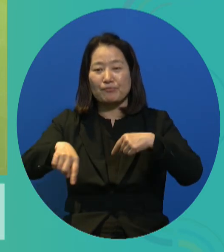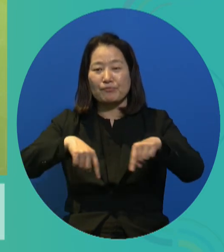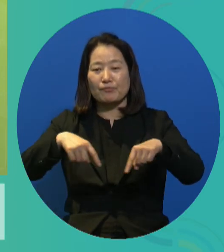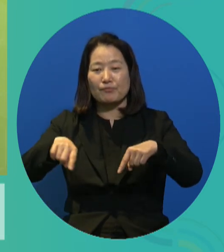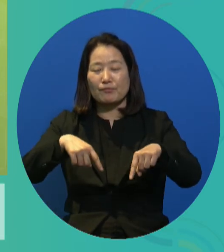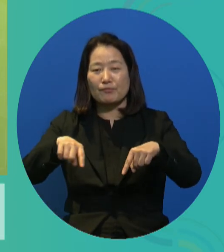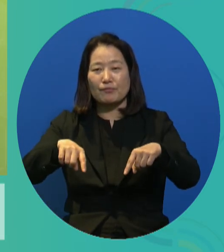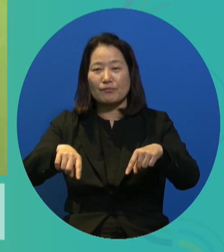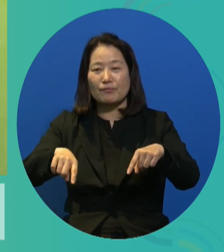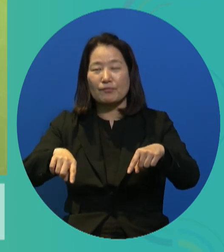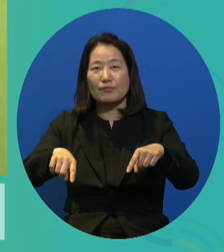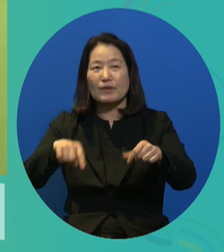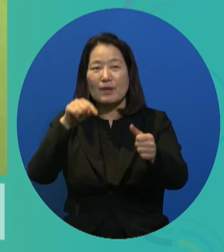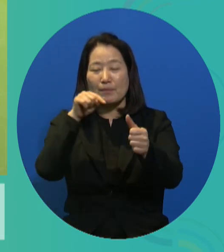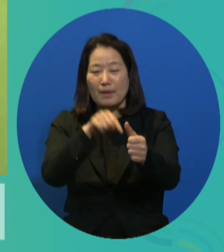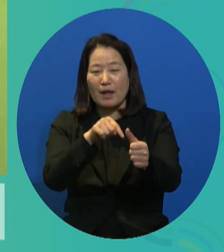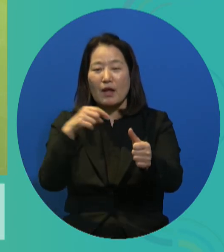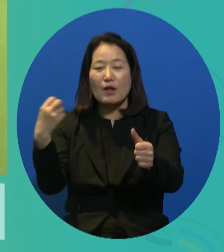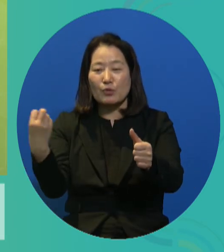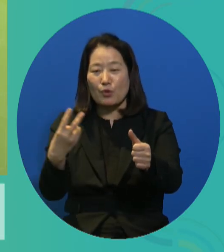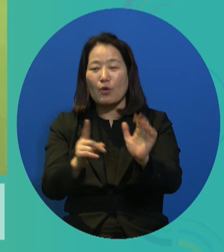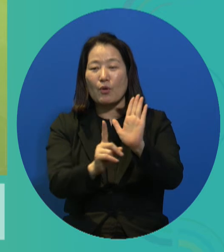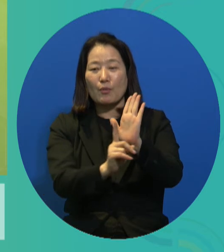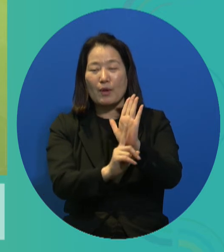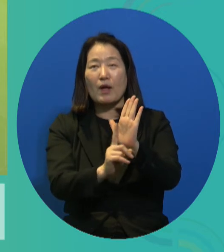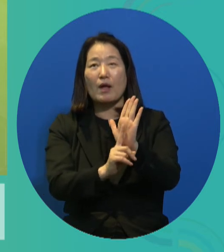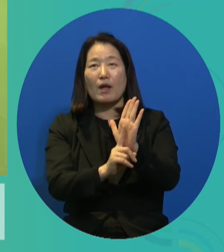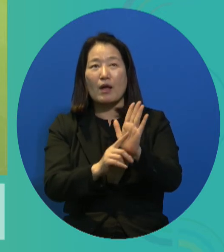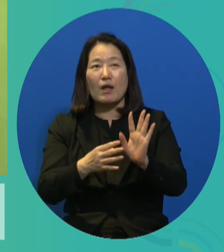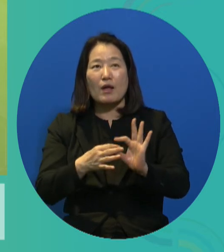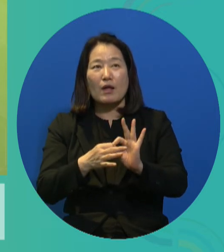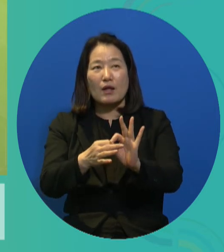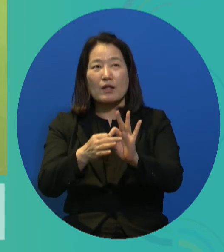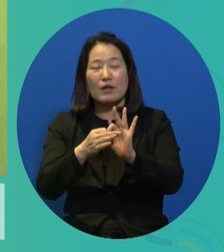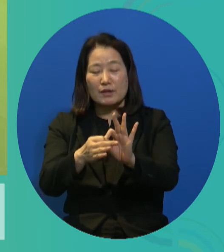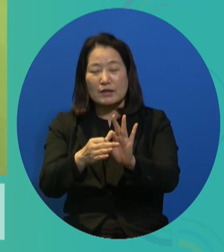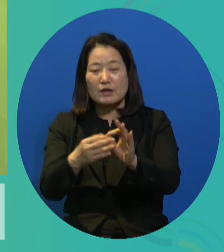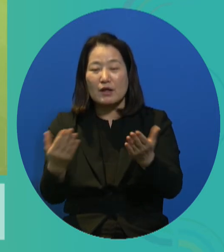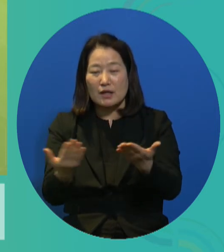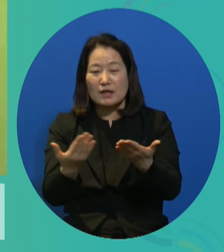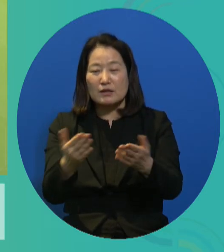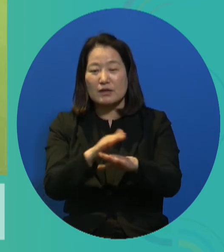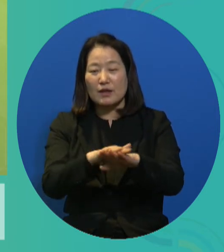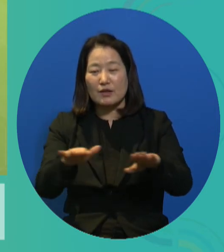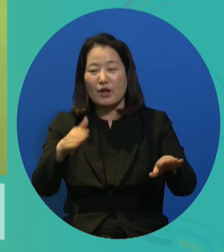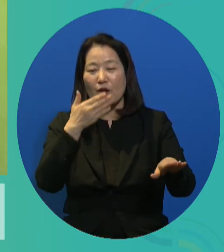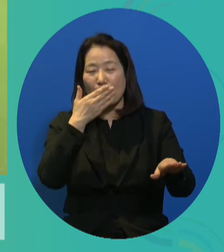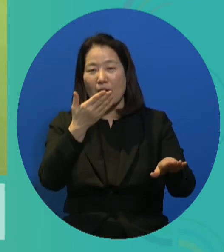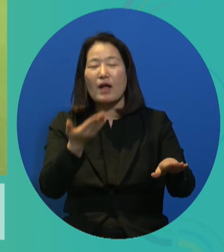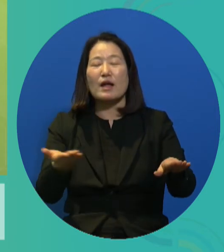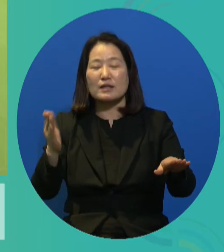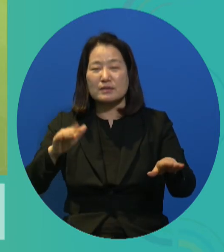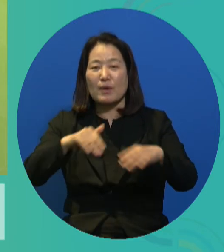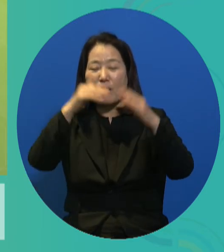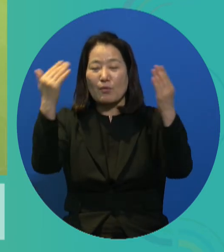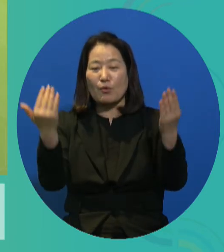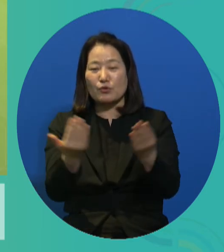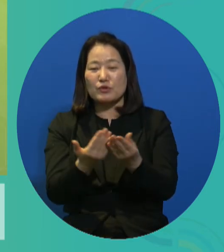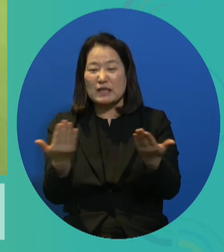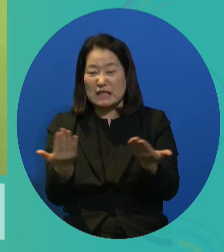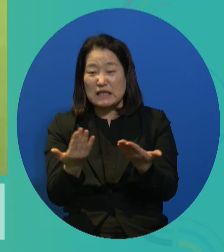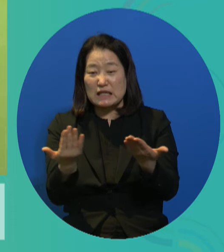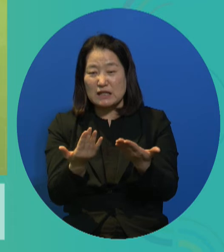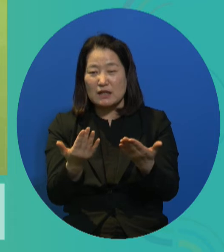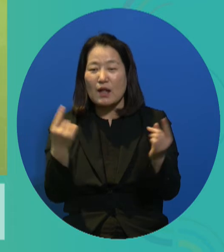they are likely to lodge complaints against the Ministry of Health and Welfare. So in many cases, they would be a party to the communication. So it will be very awkward